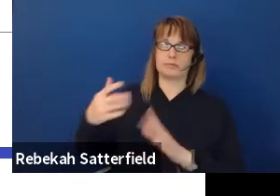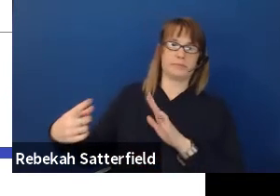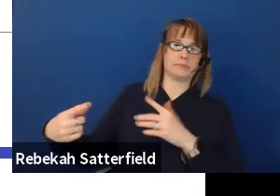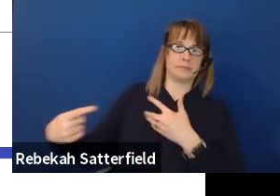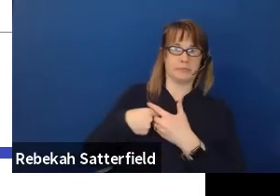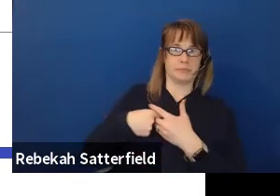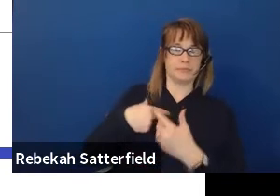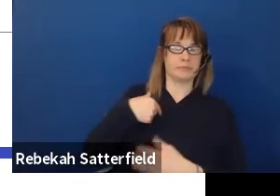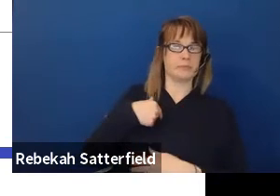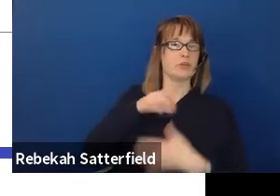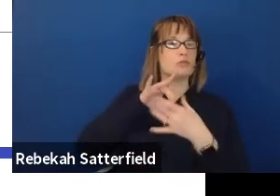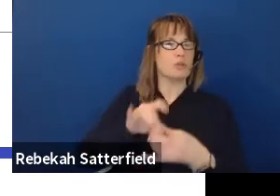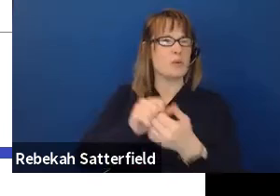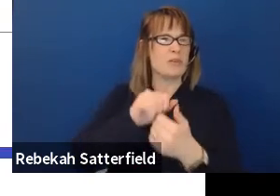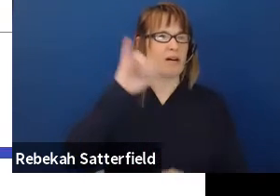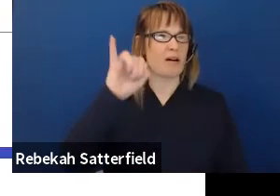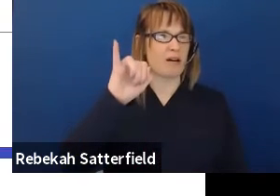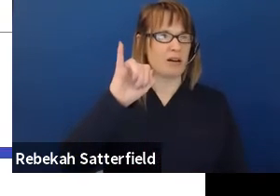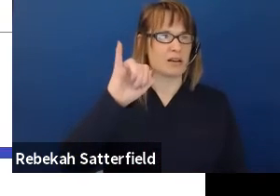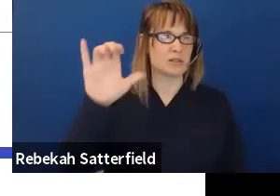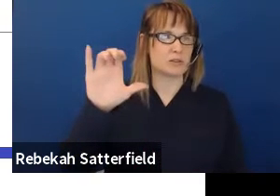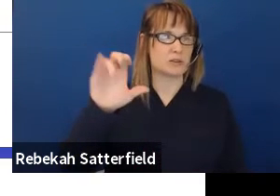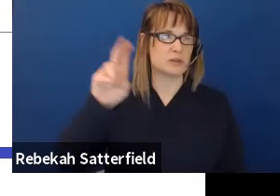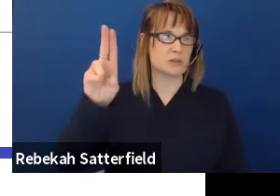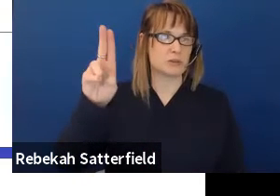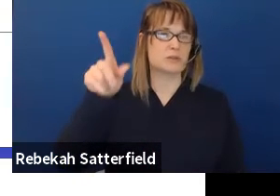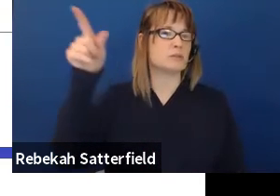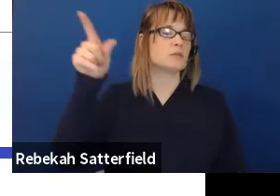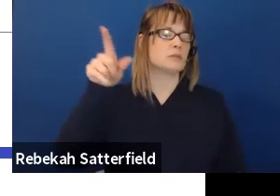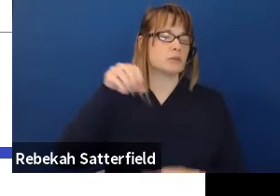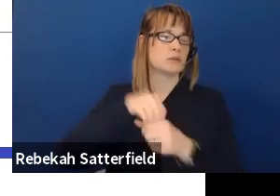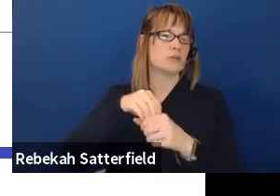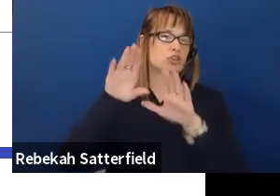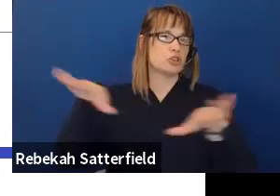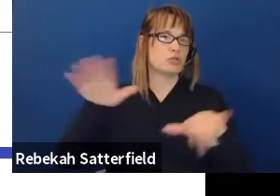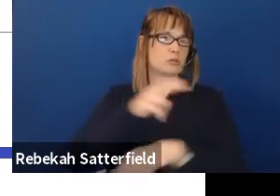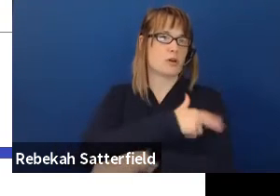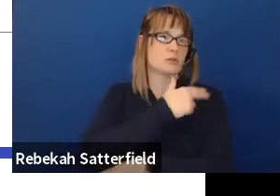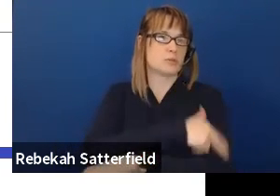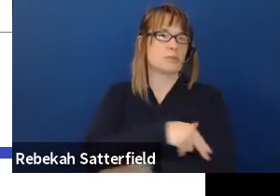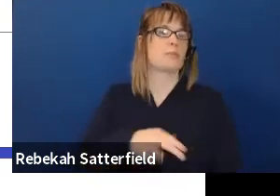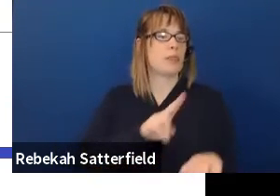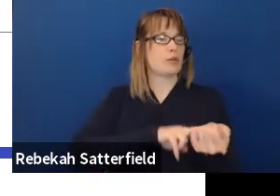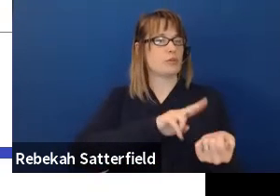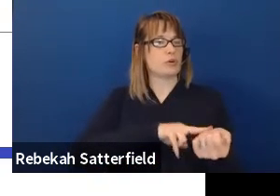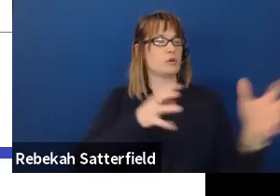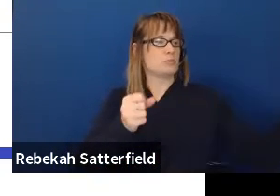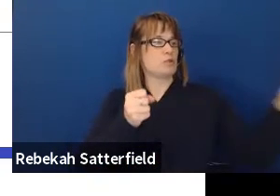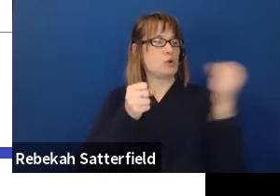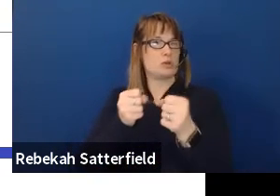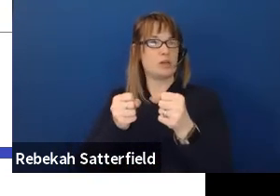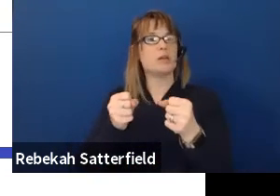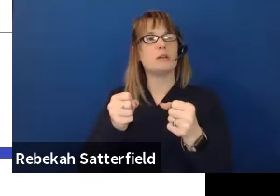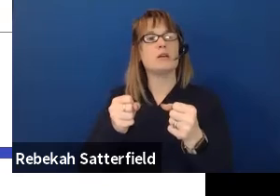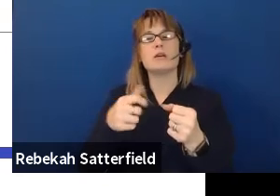in the ICU of a children's hospital. Um, the nurse was pulled in by the doctor to tell the